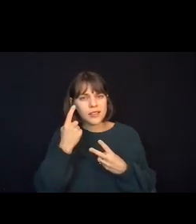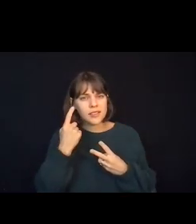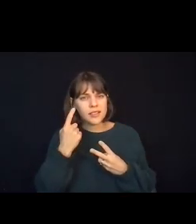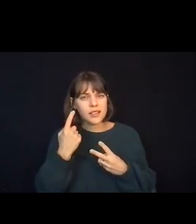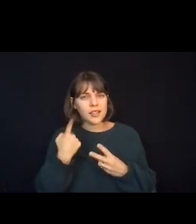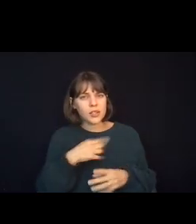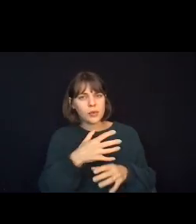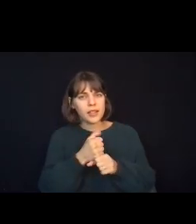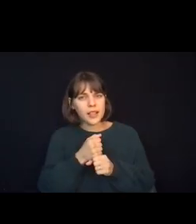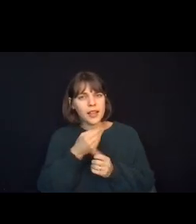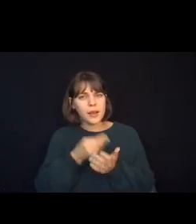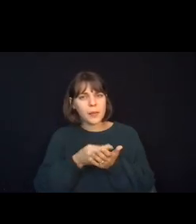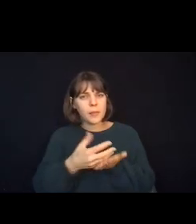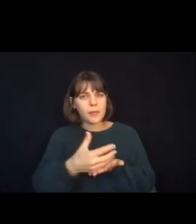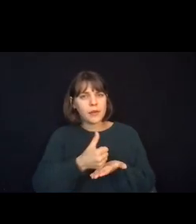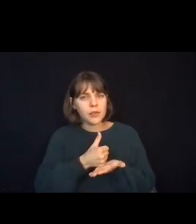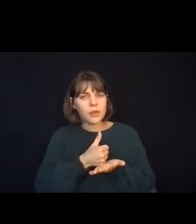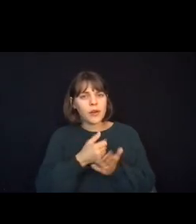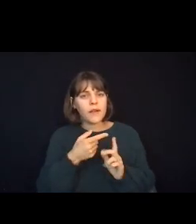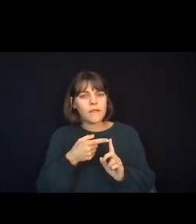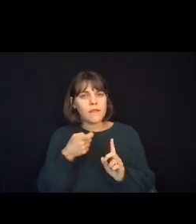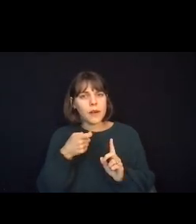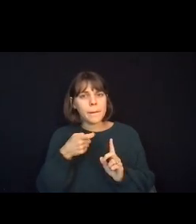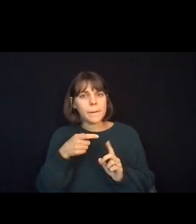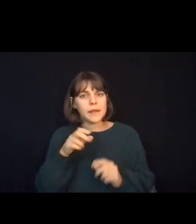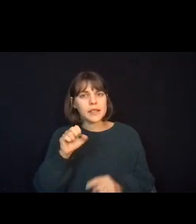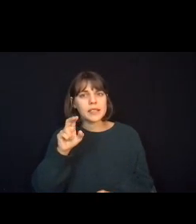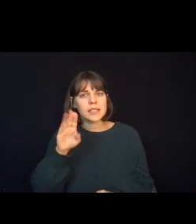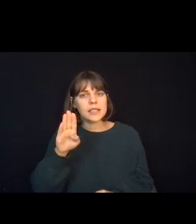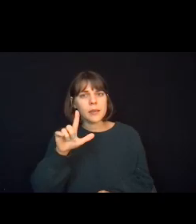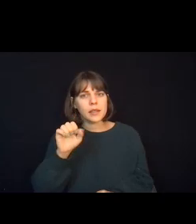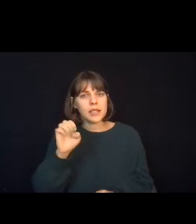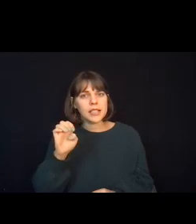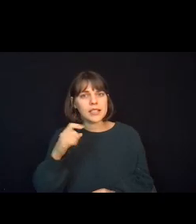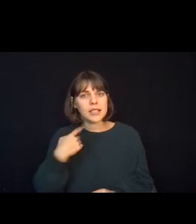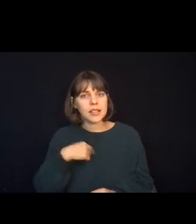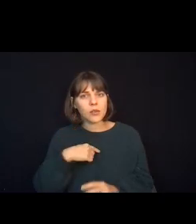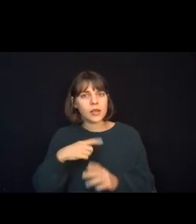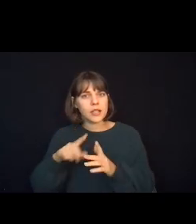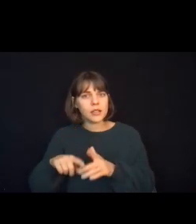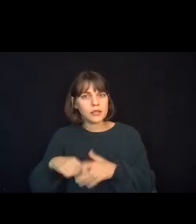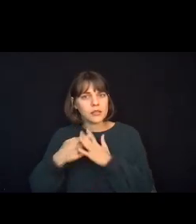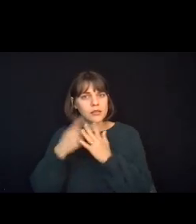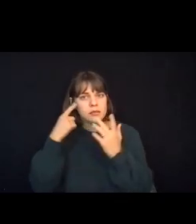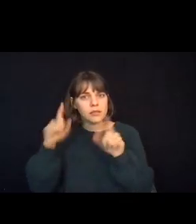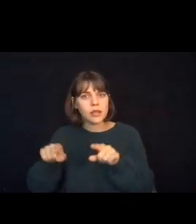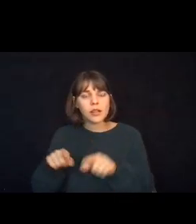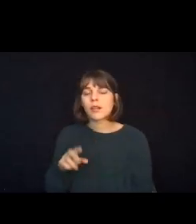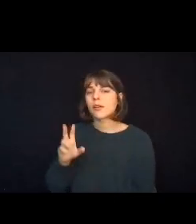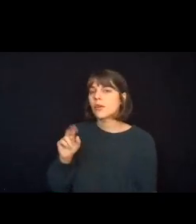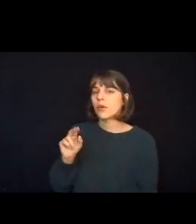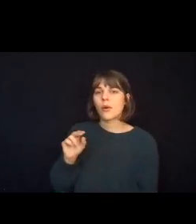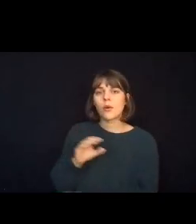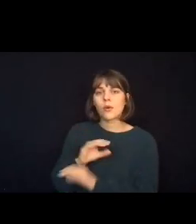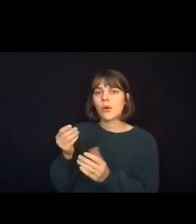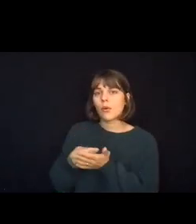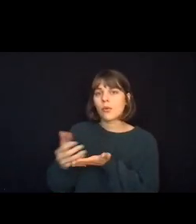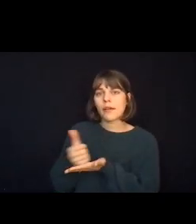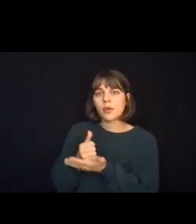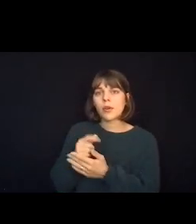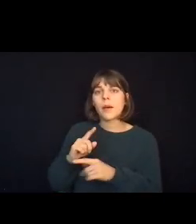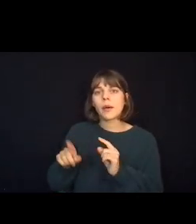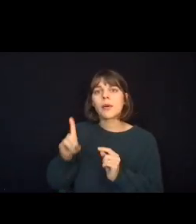do we receive revenue from the sublease that we enter into? We do not receive revenue, but we did